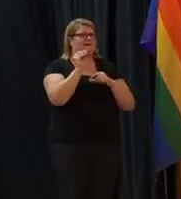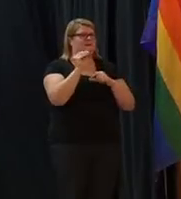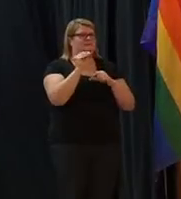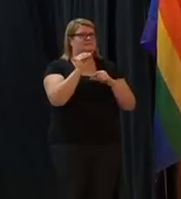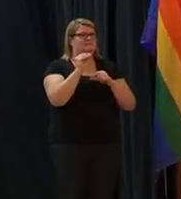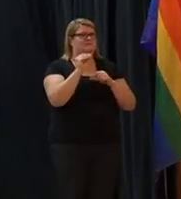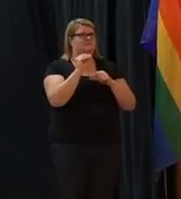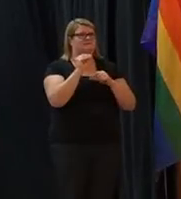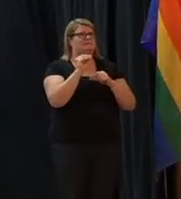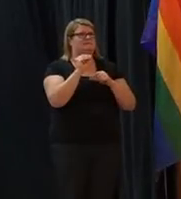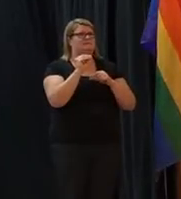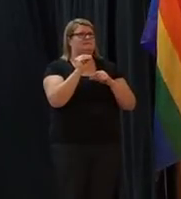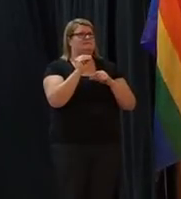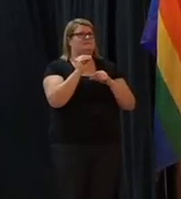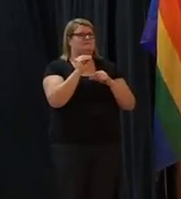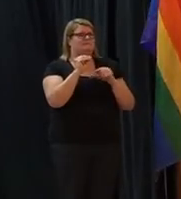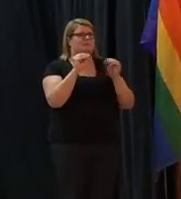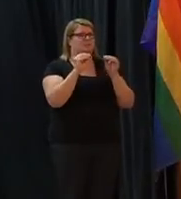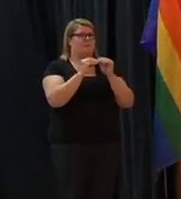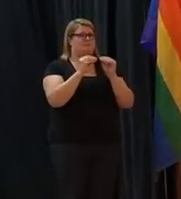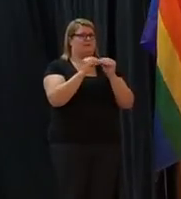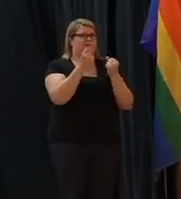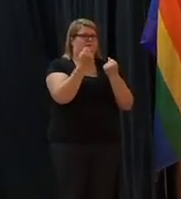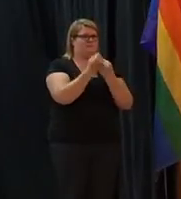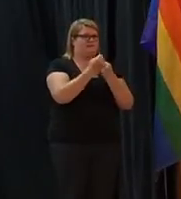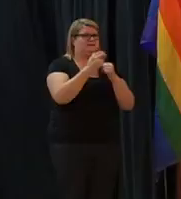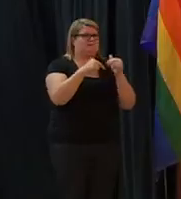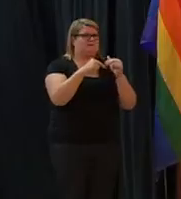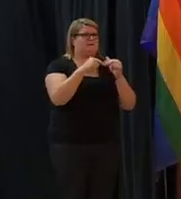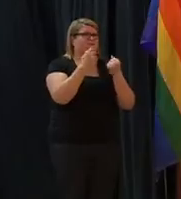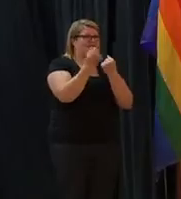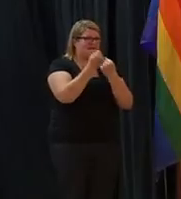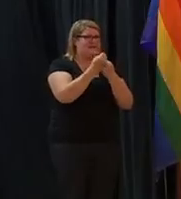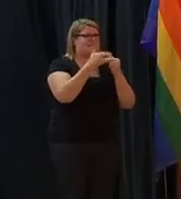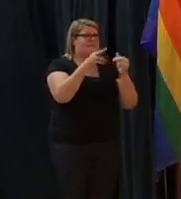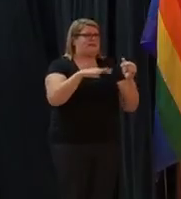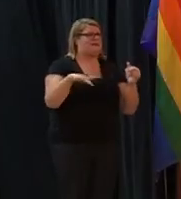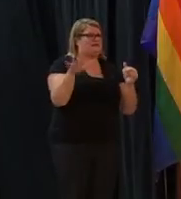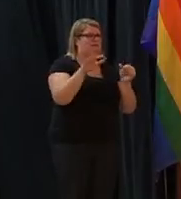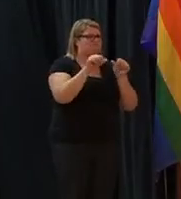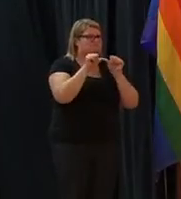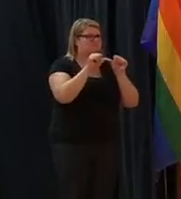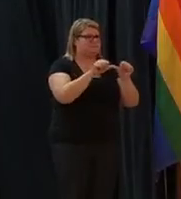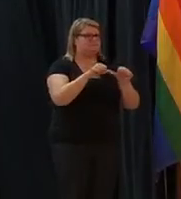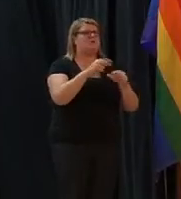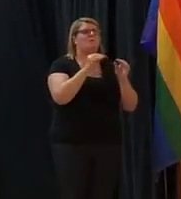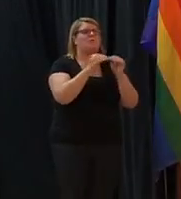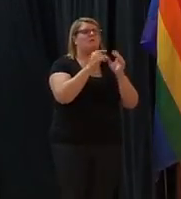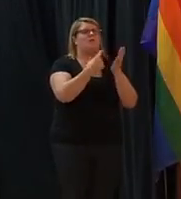we do more capacity building. For now, and later you can get more.